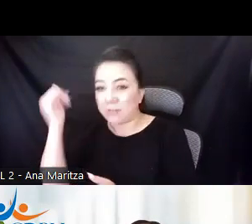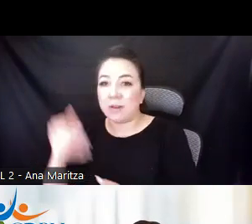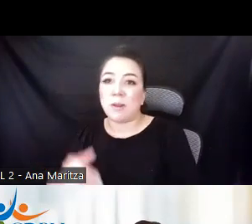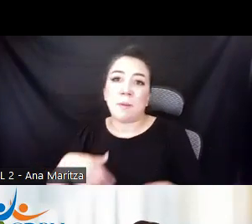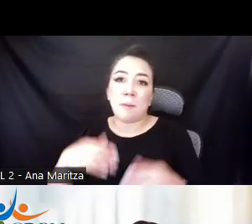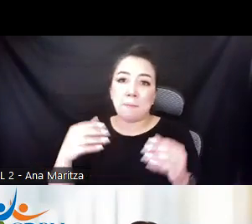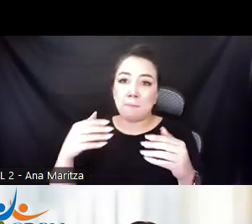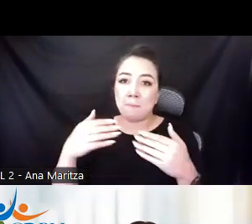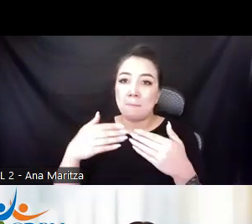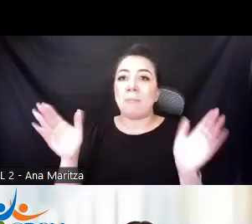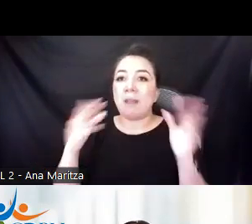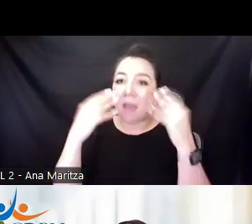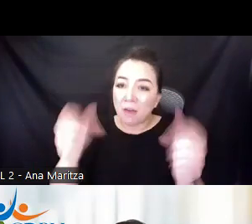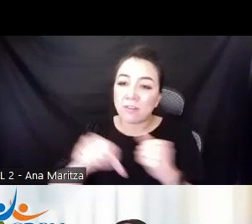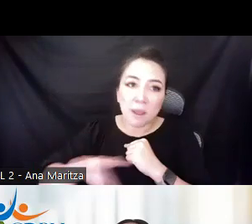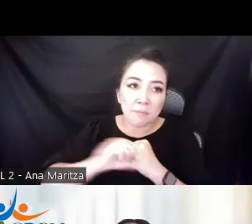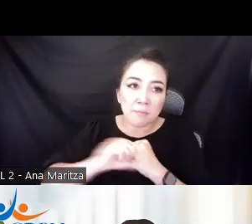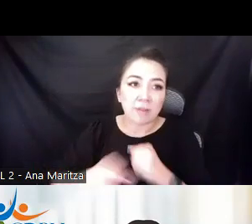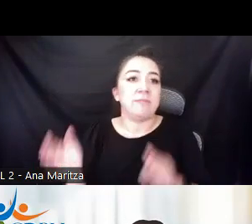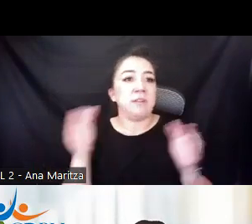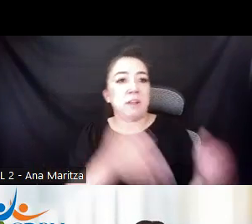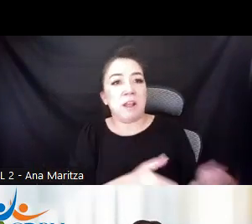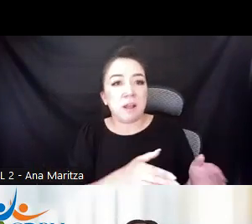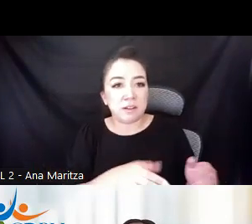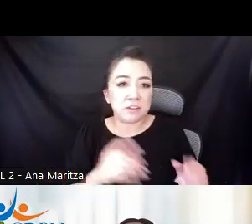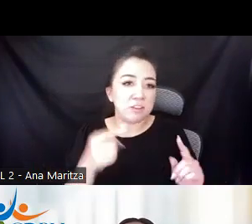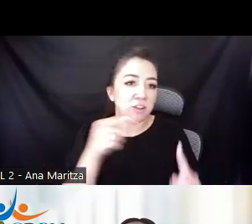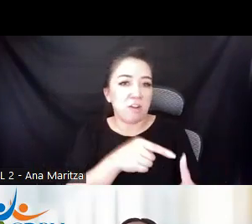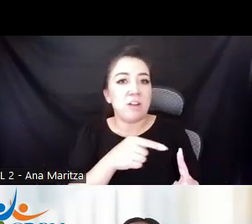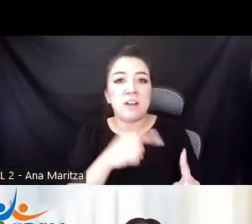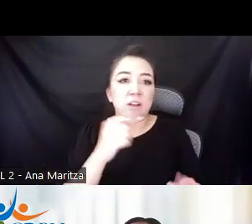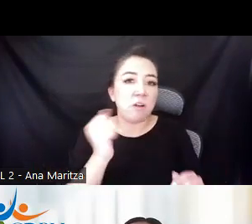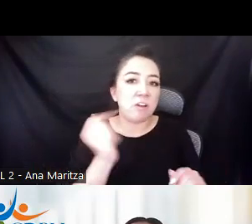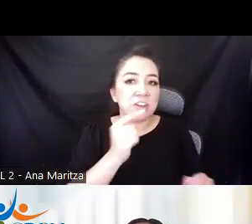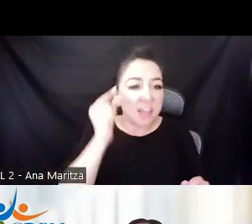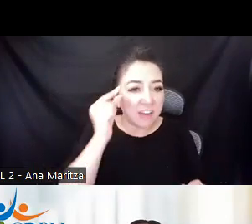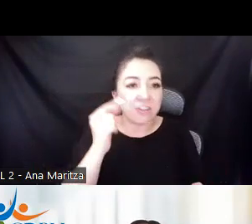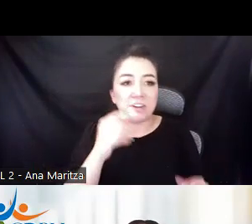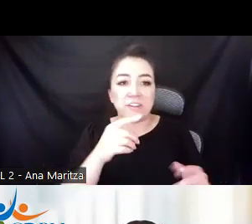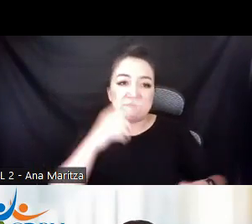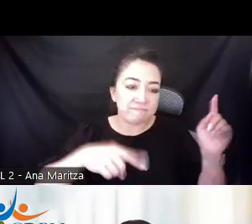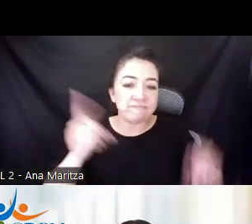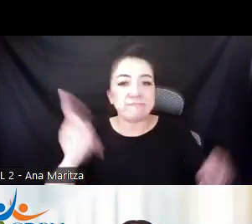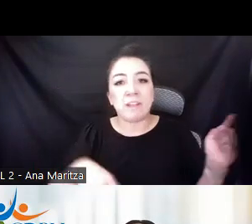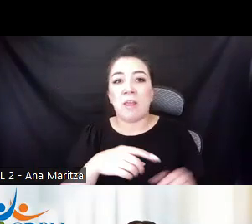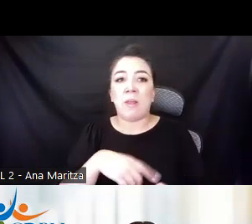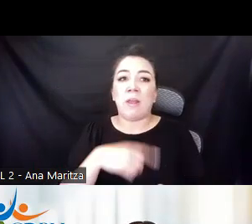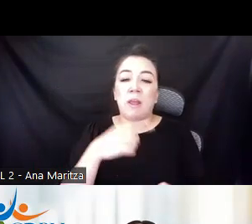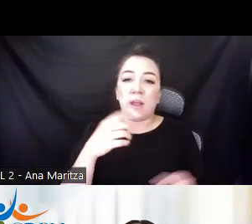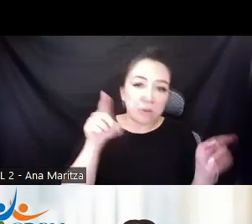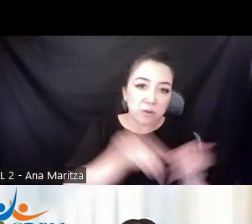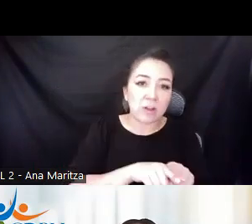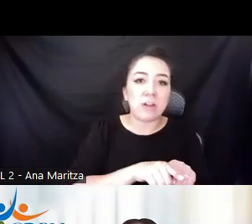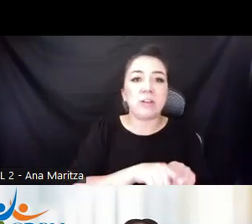the second to target clinical research in Alzheimer's on gender and racial disparities, and 3 to replicate